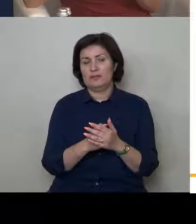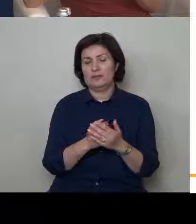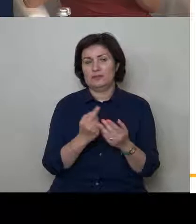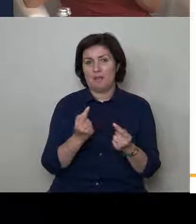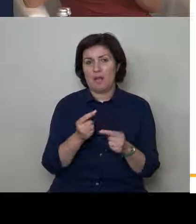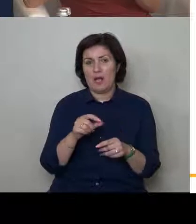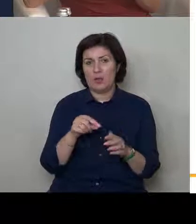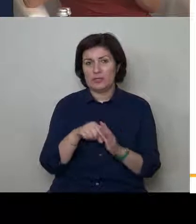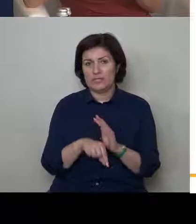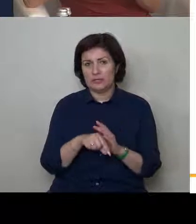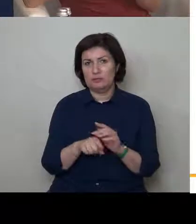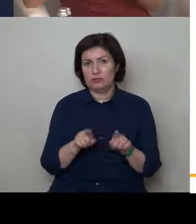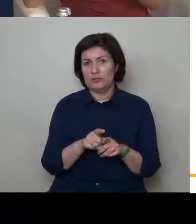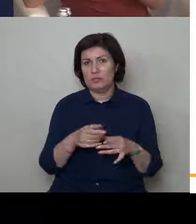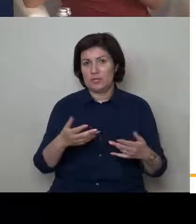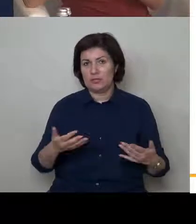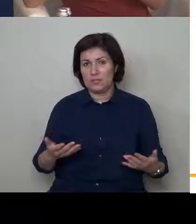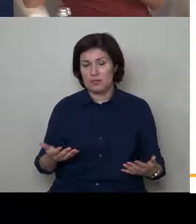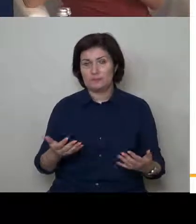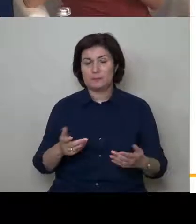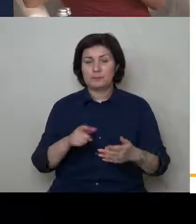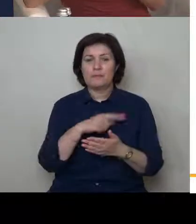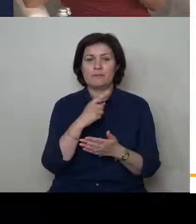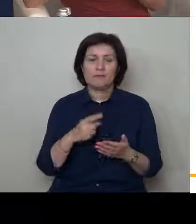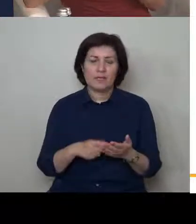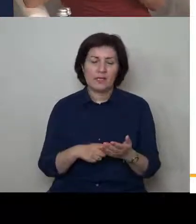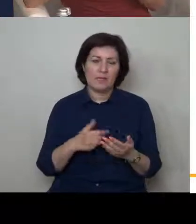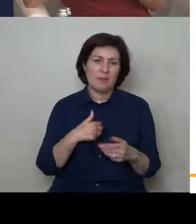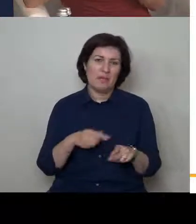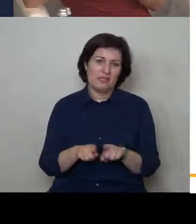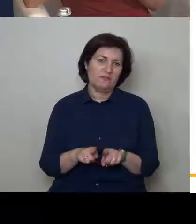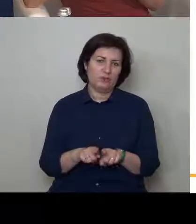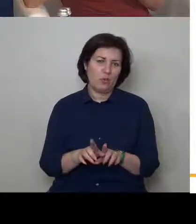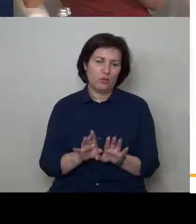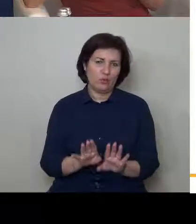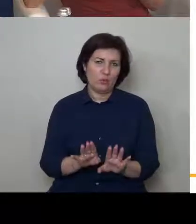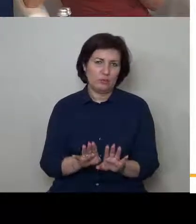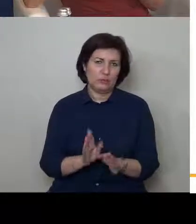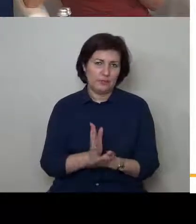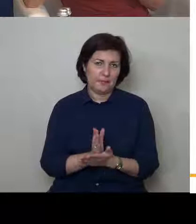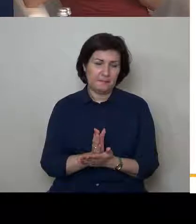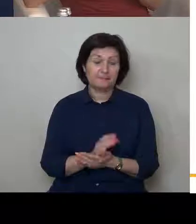they also had such situations where the violation was not grave.